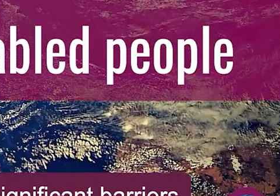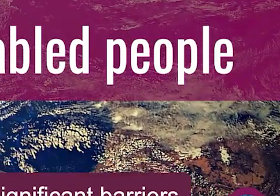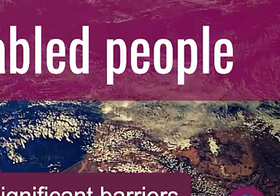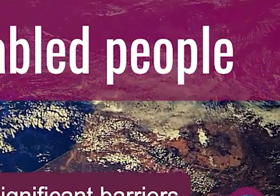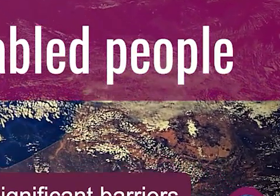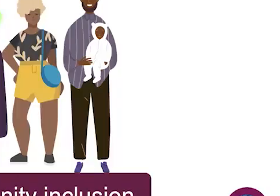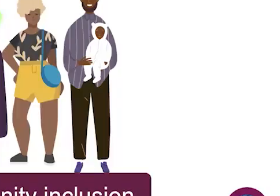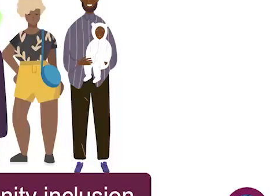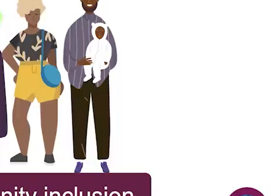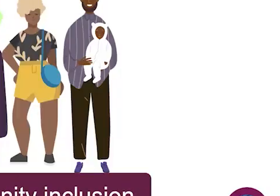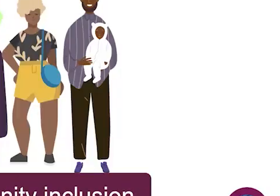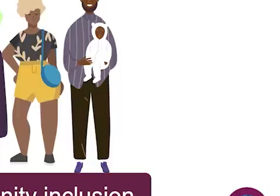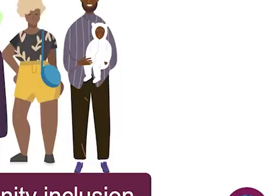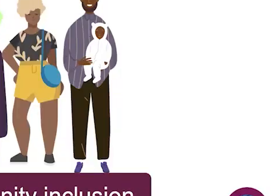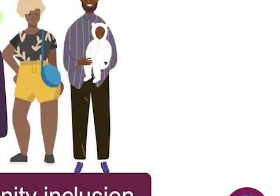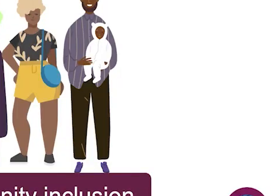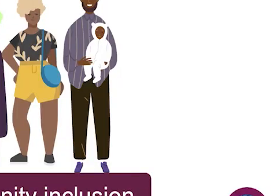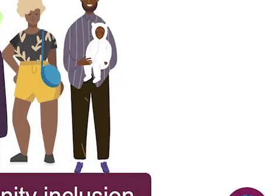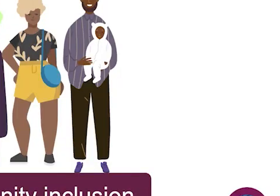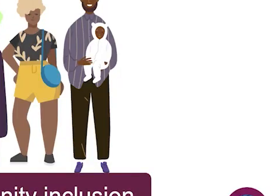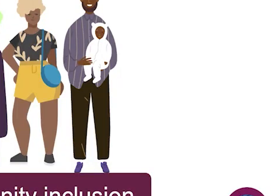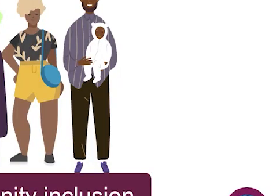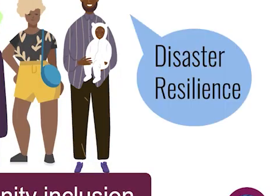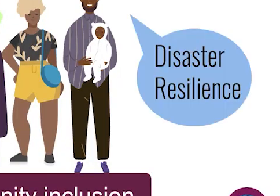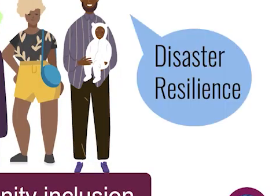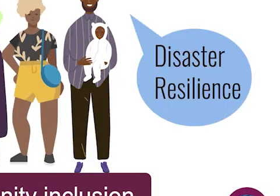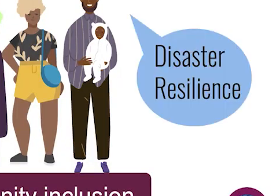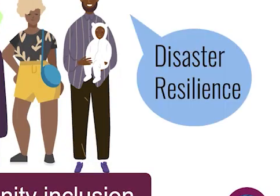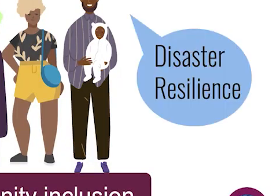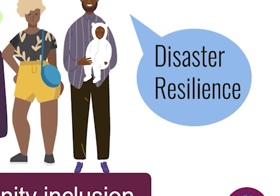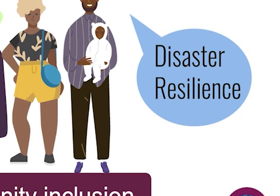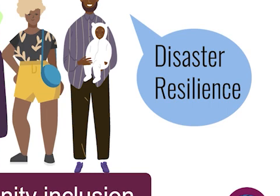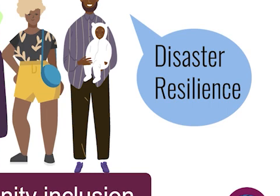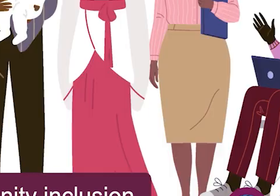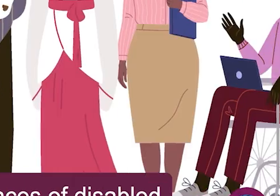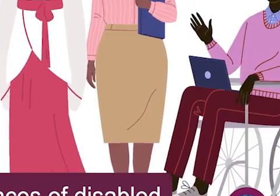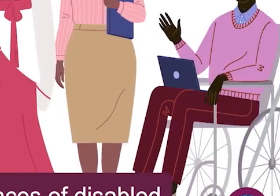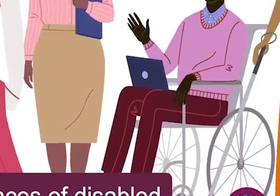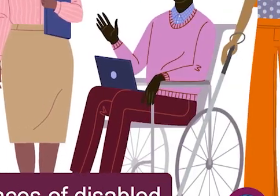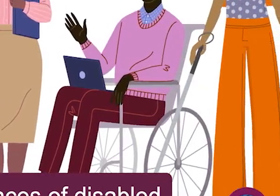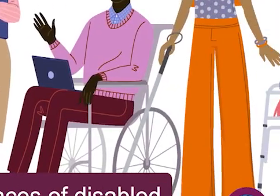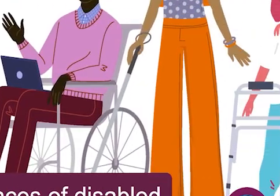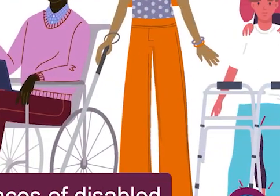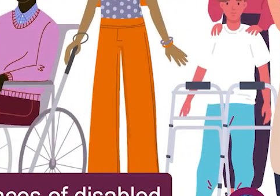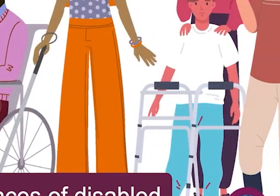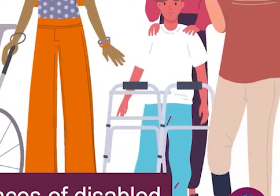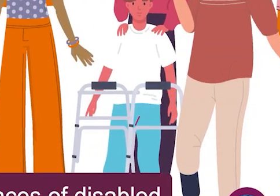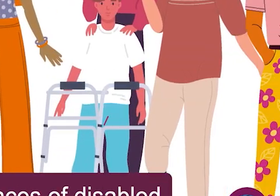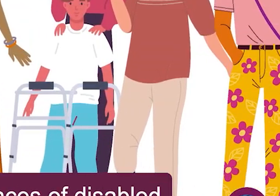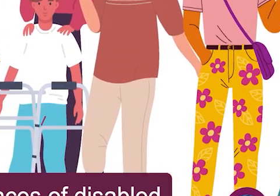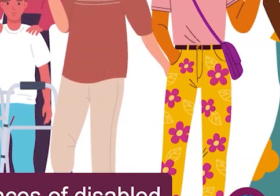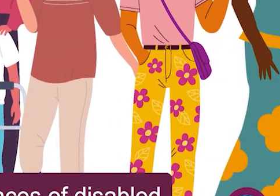people worldwide: lack of accessibility, community inclusion, and disaster resilience. We use diverse lived experiences